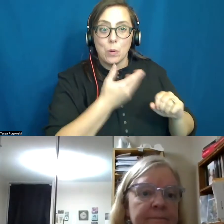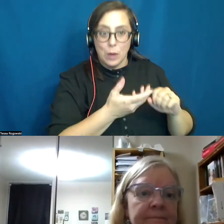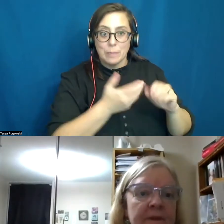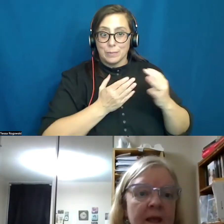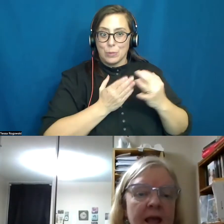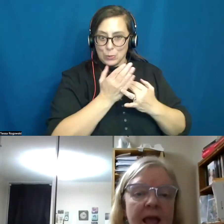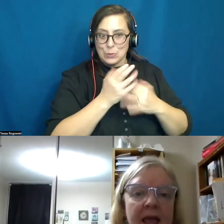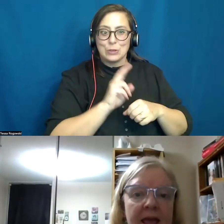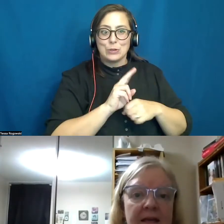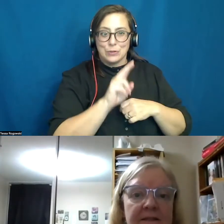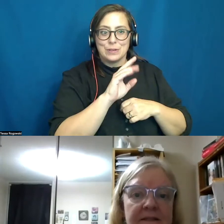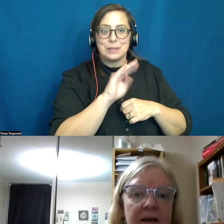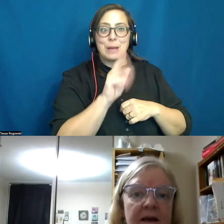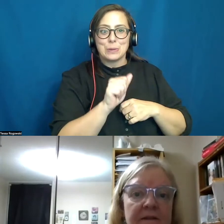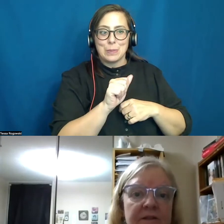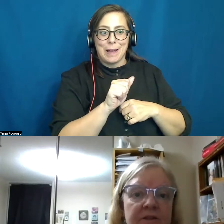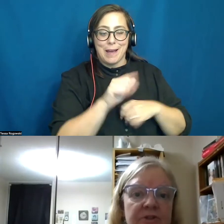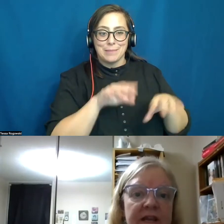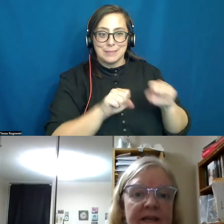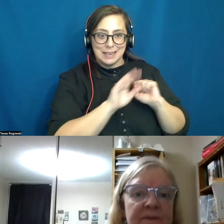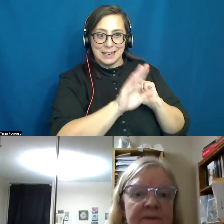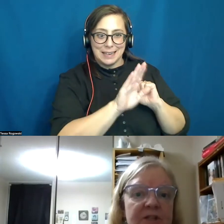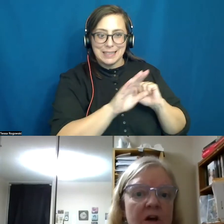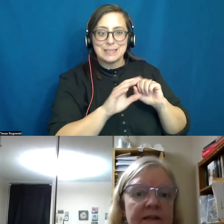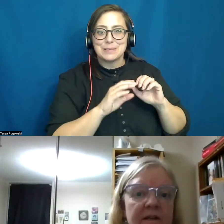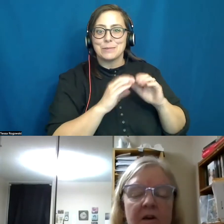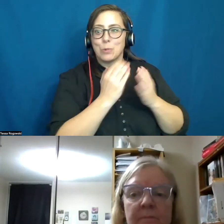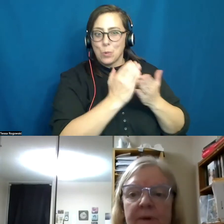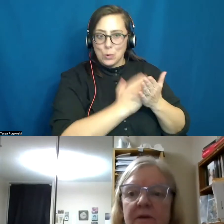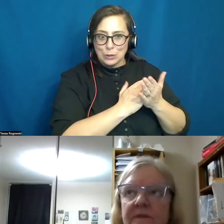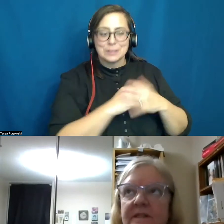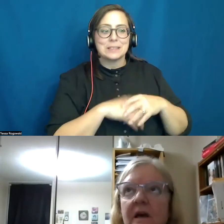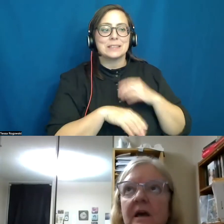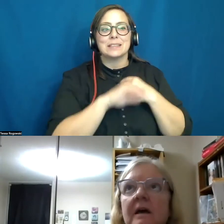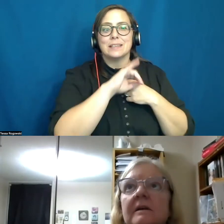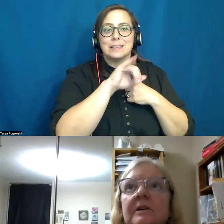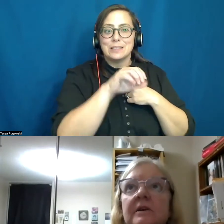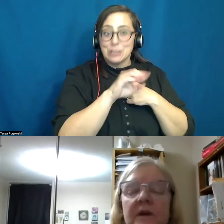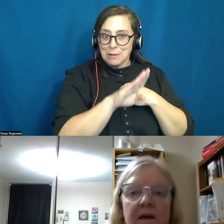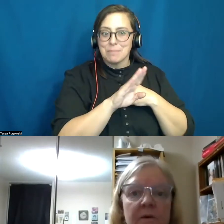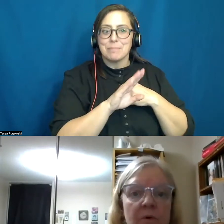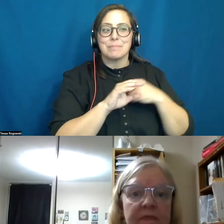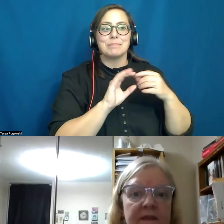M. And Jacob has been talking a lot about